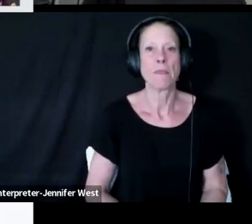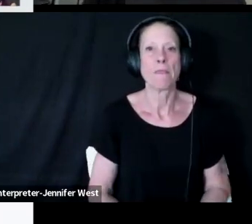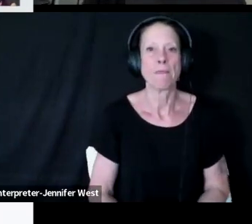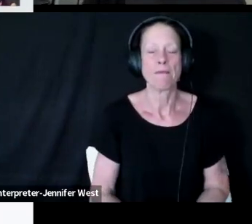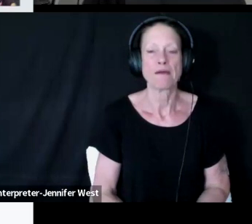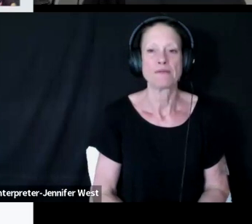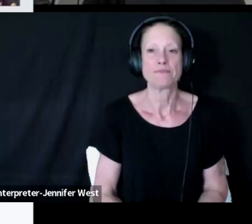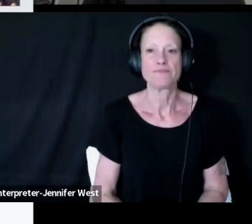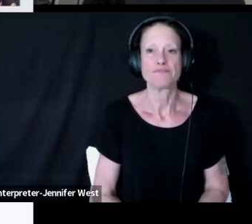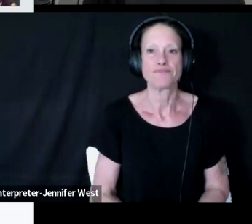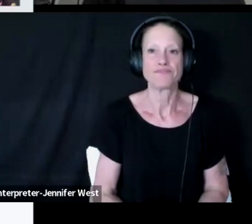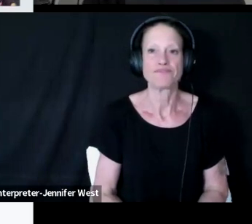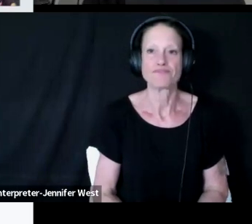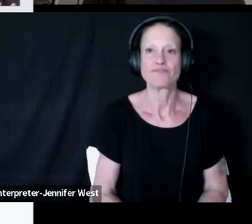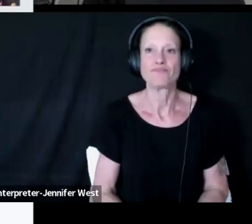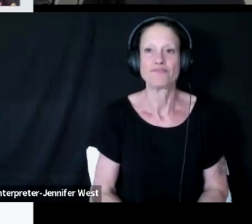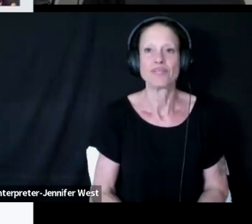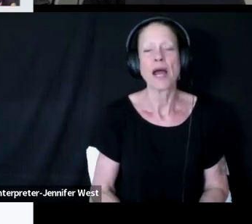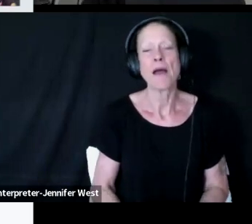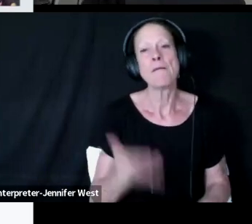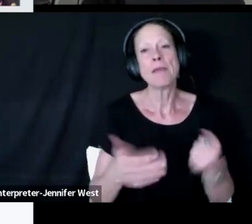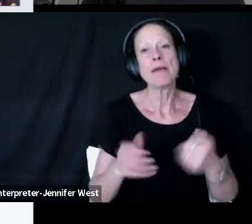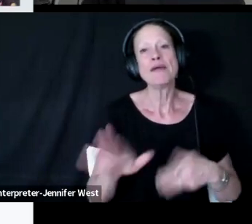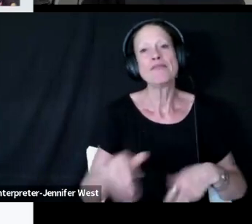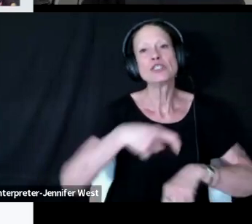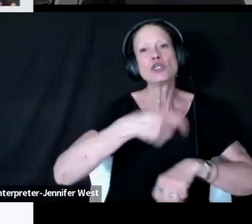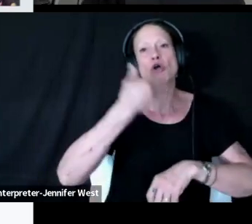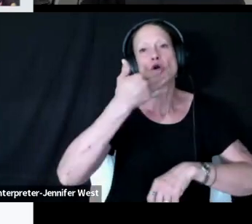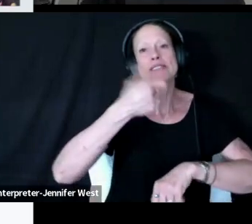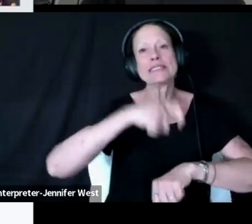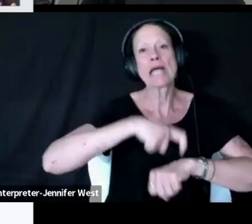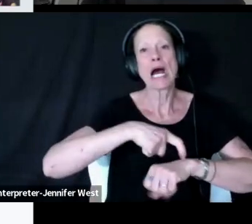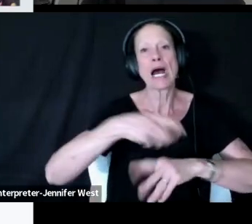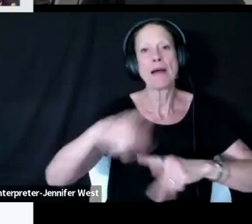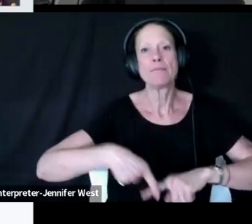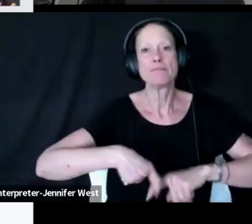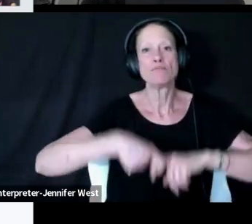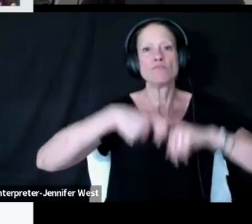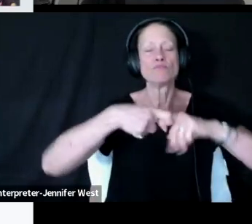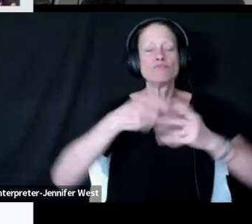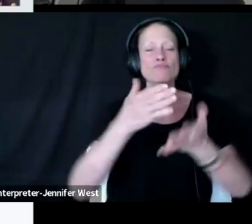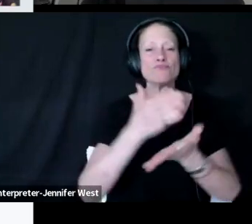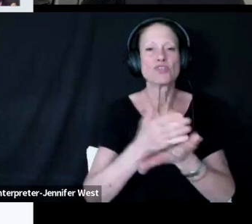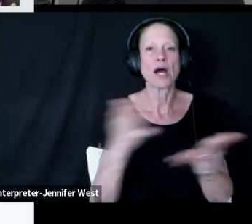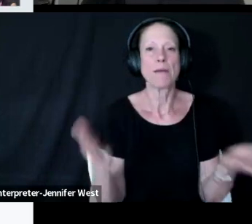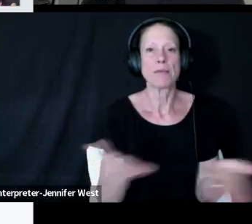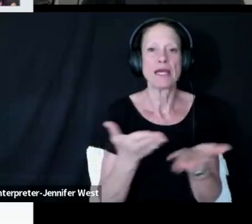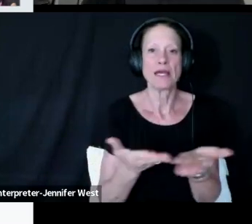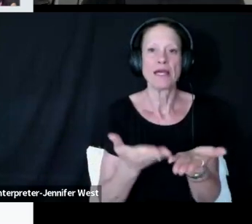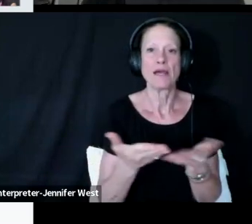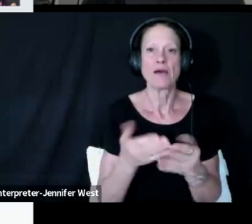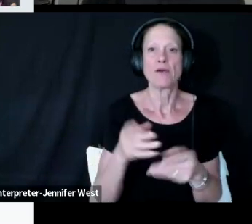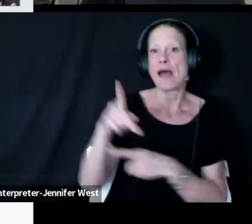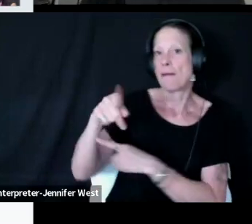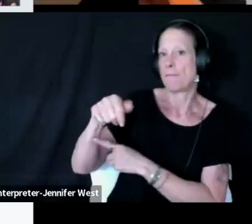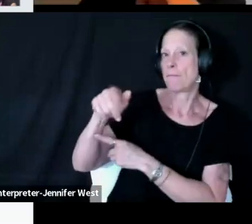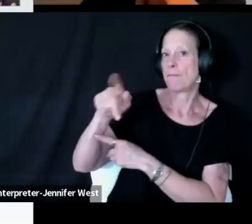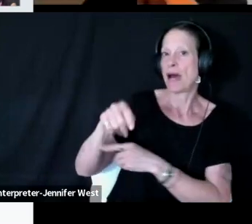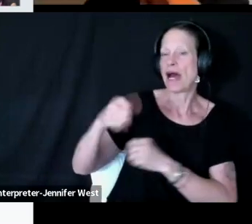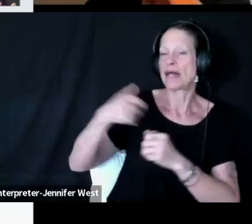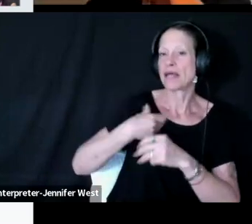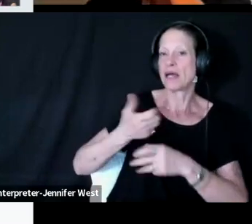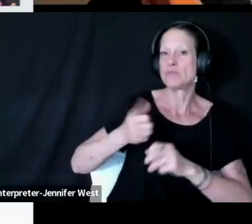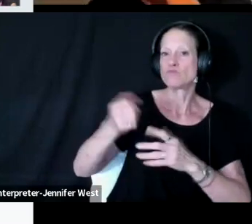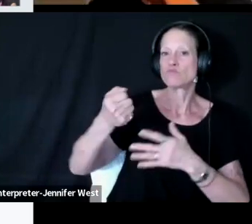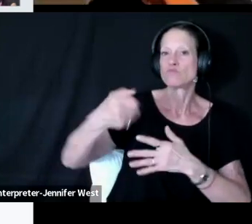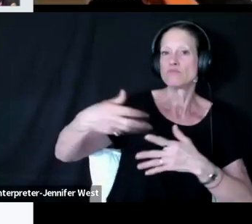Why don't we stop there? And Pat, maybe you can start reading off some of the questions. Sure. We